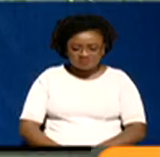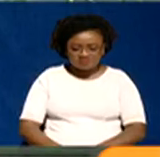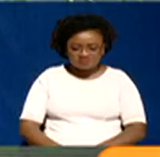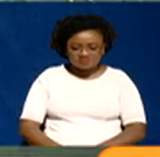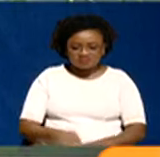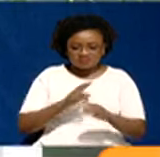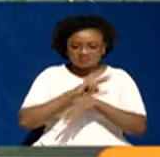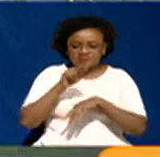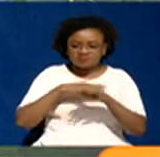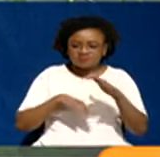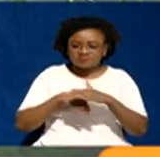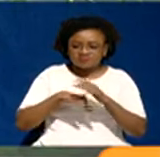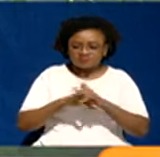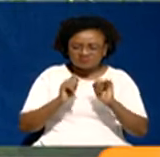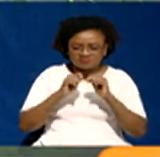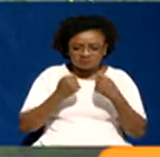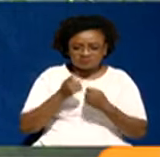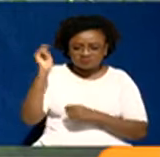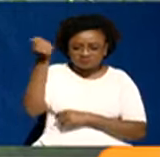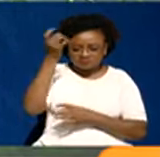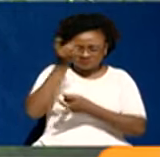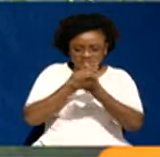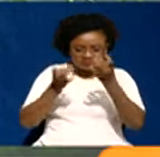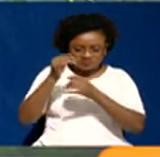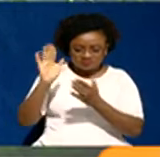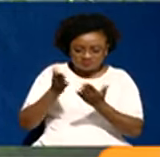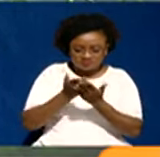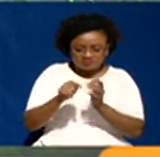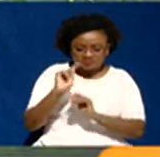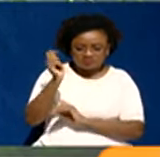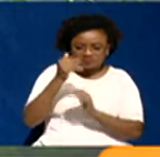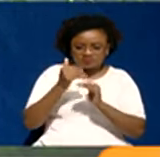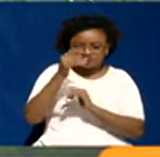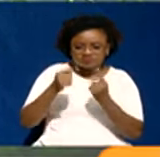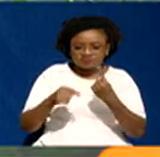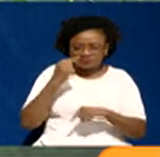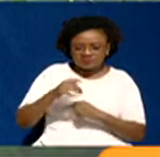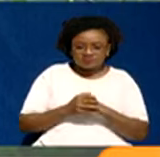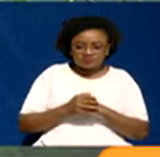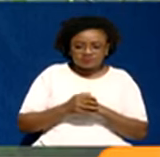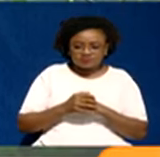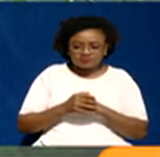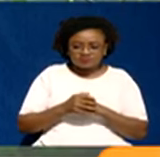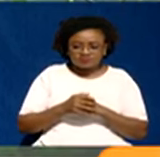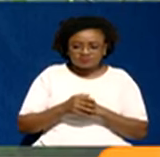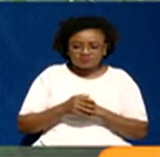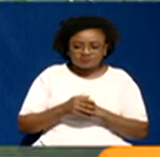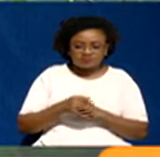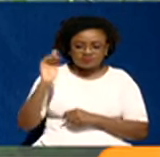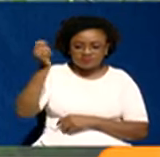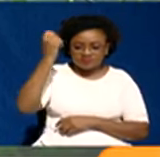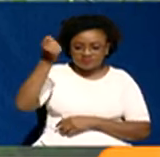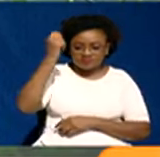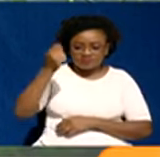Now, the national football team, that is the Harambee Stars, arrived back in the country following their win in the Four Nations tournament in Malawi.